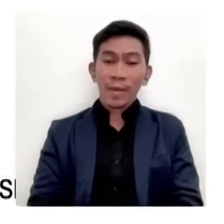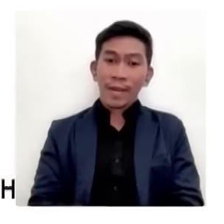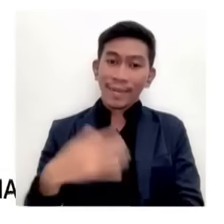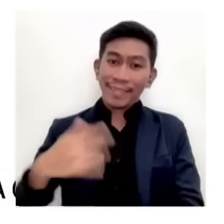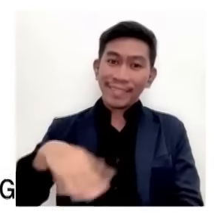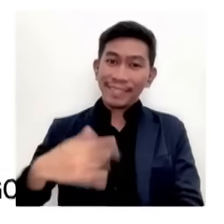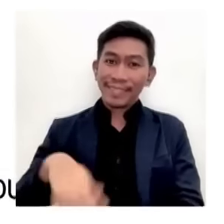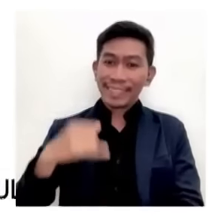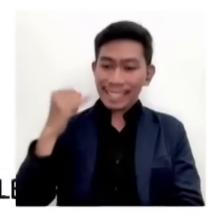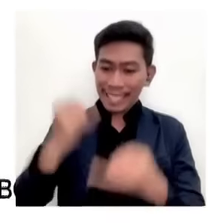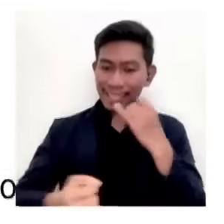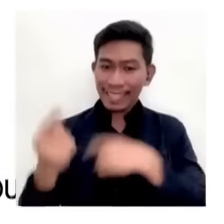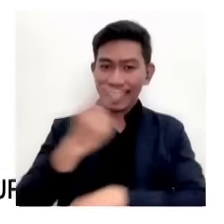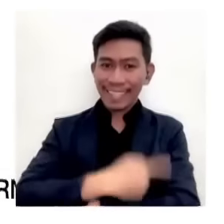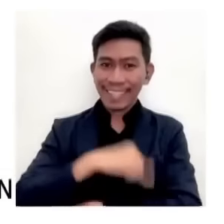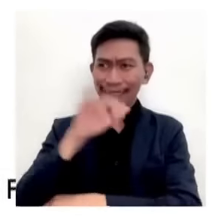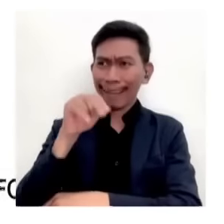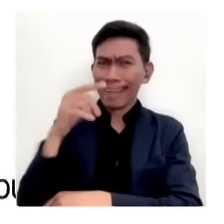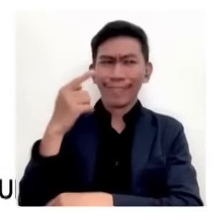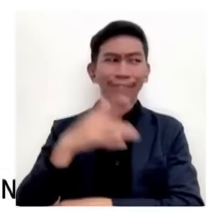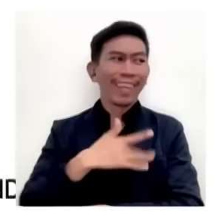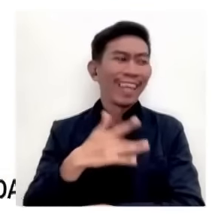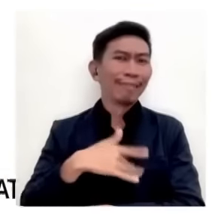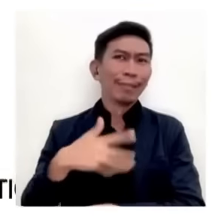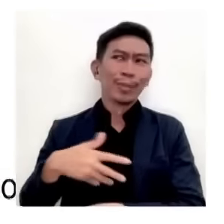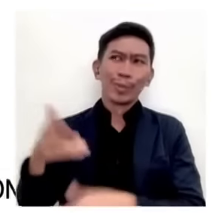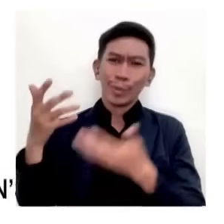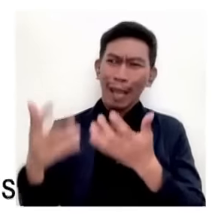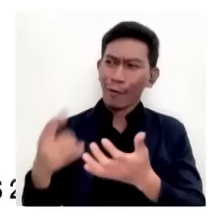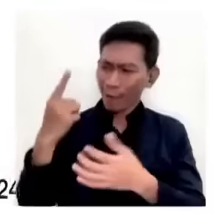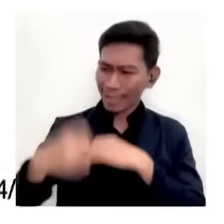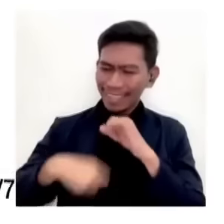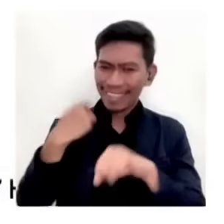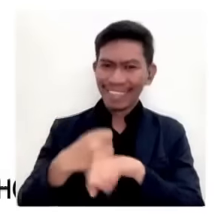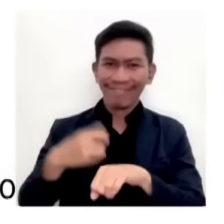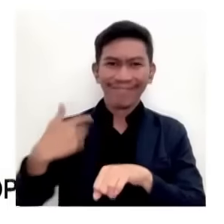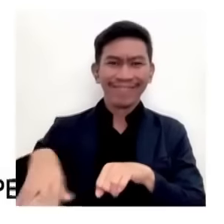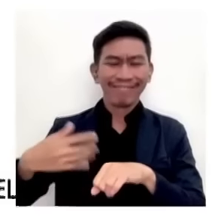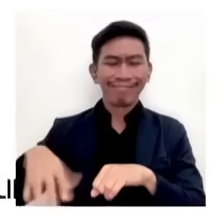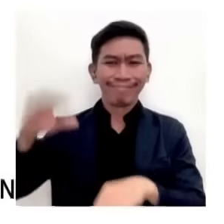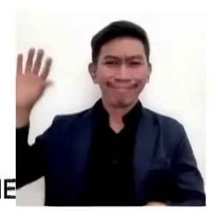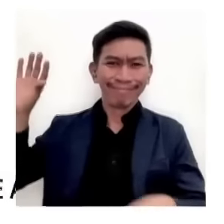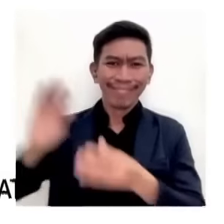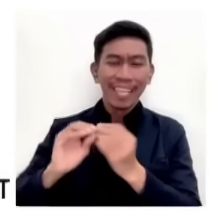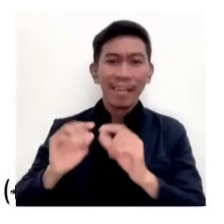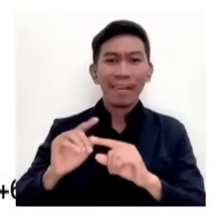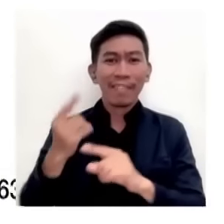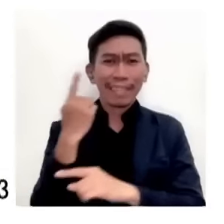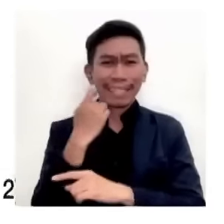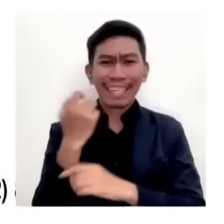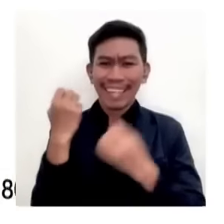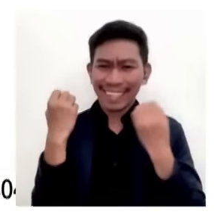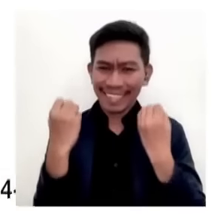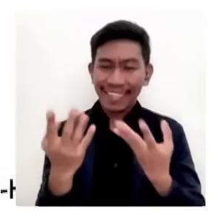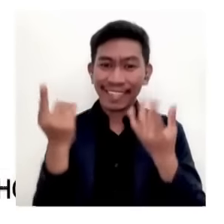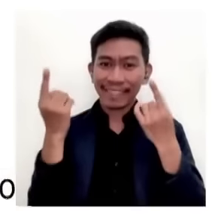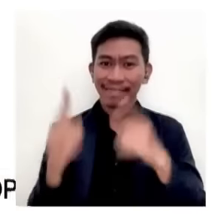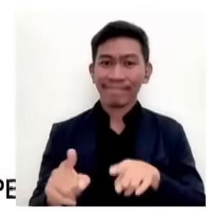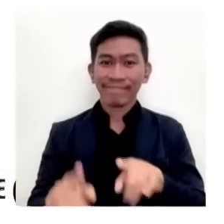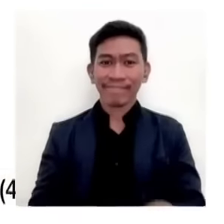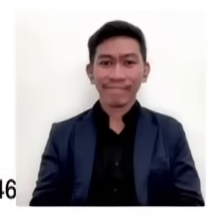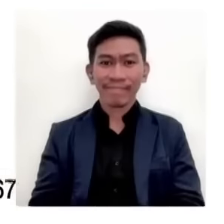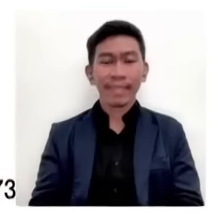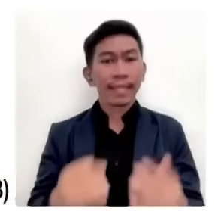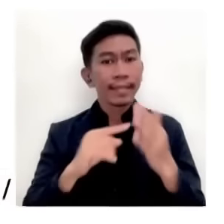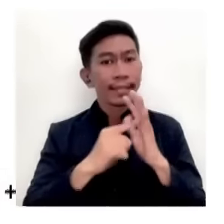yet it feels like we've lived through a year already because of everything that has happened in the past days. Let me start with